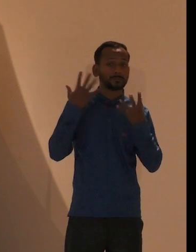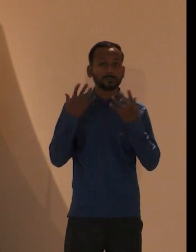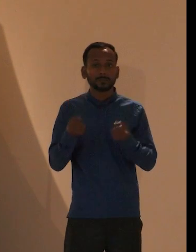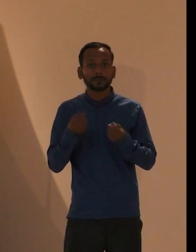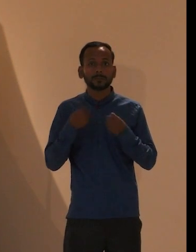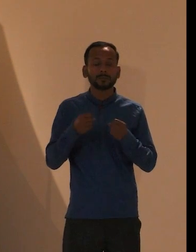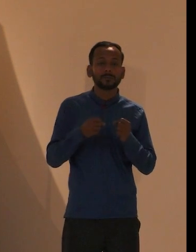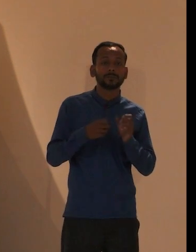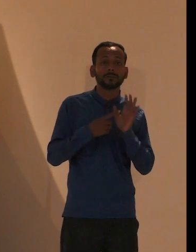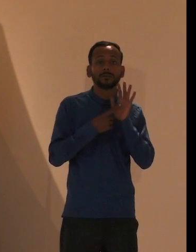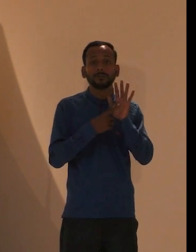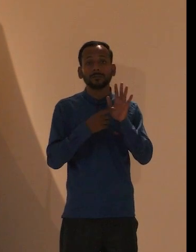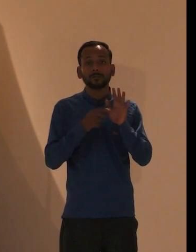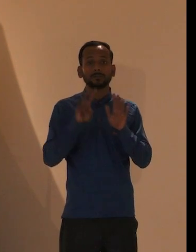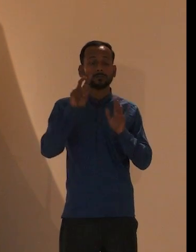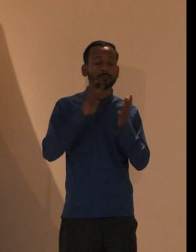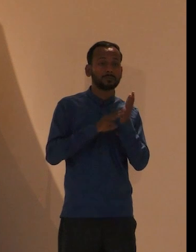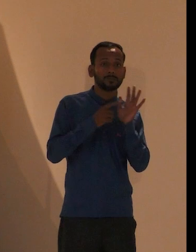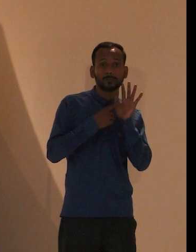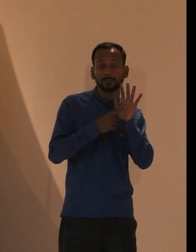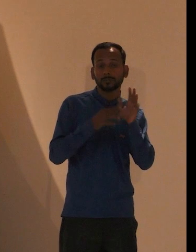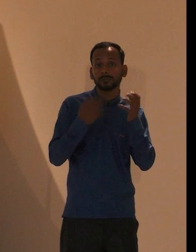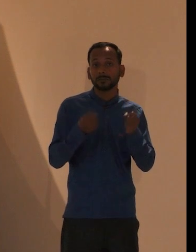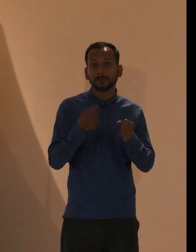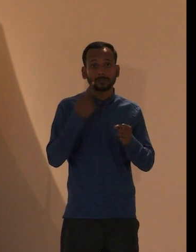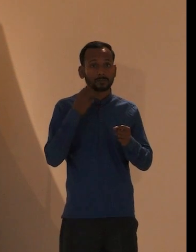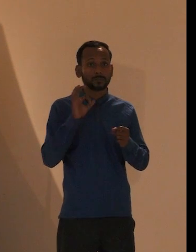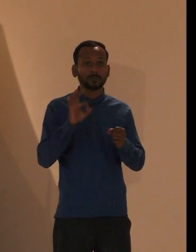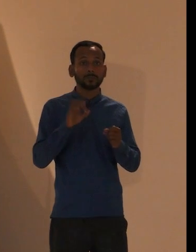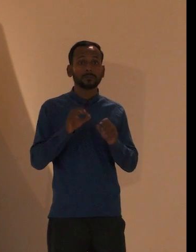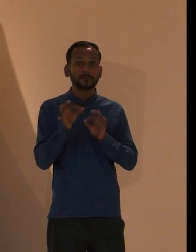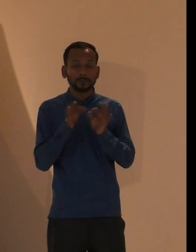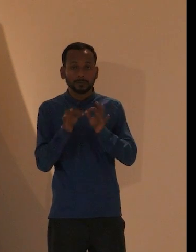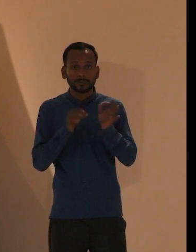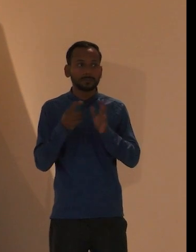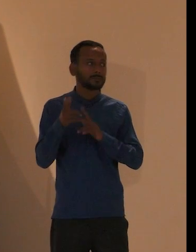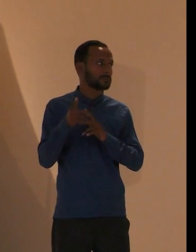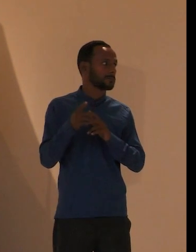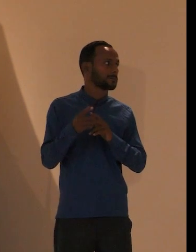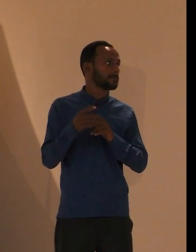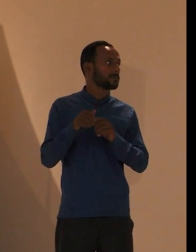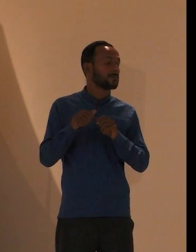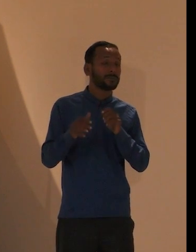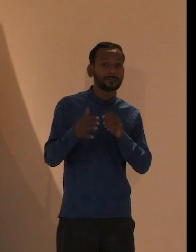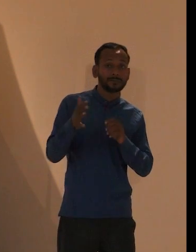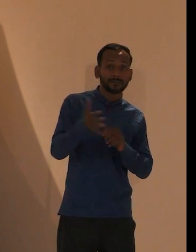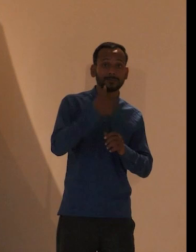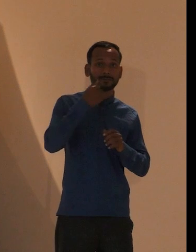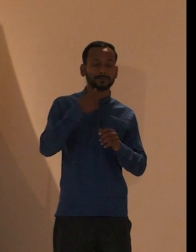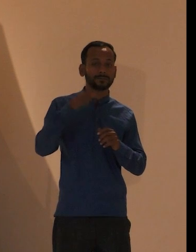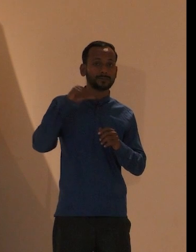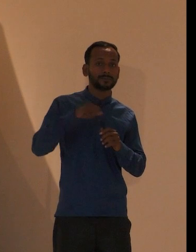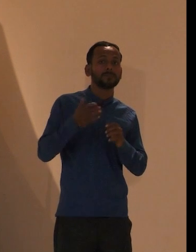to showcase the achievements of the empire and what he described as the achievements of the Indian people under the